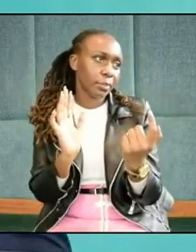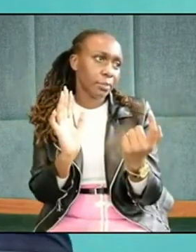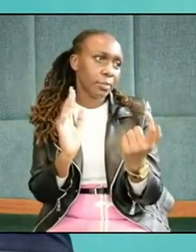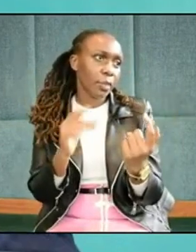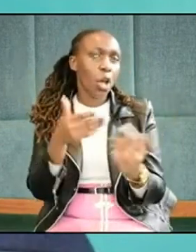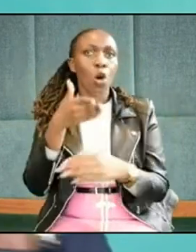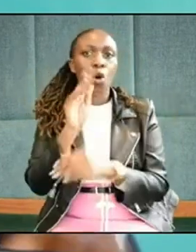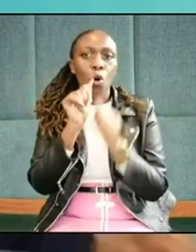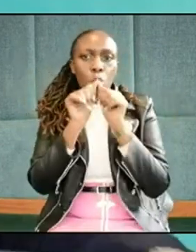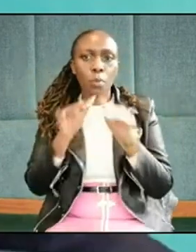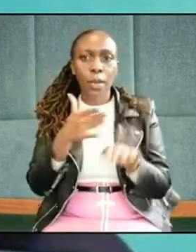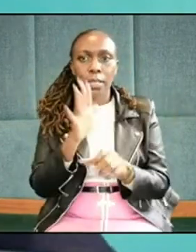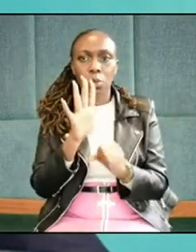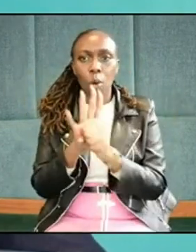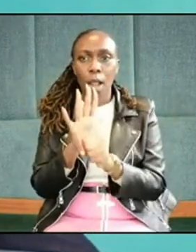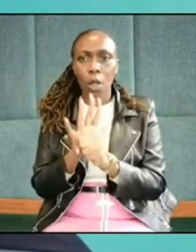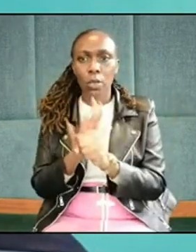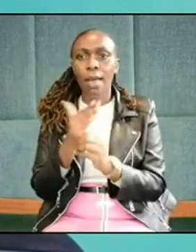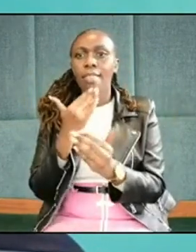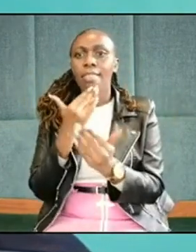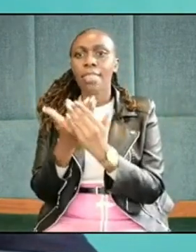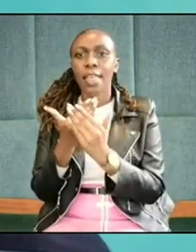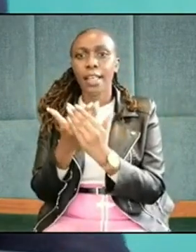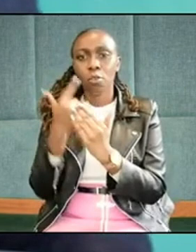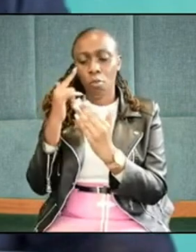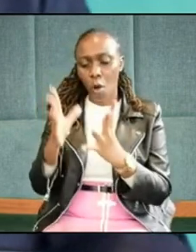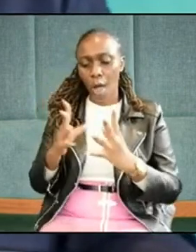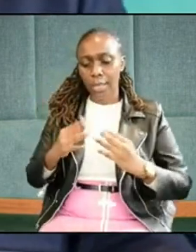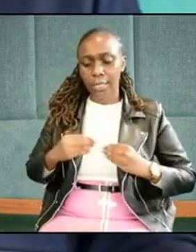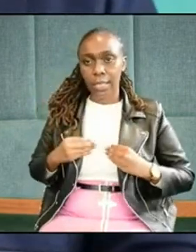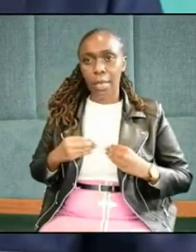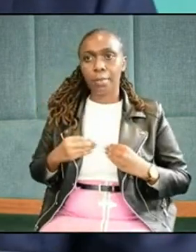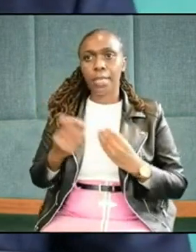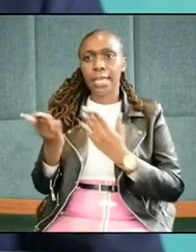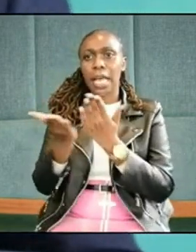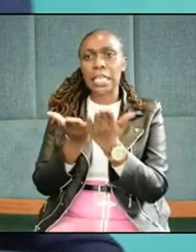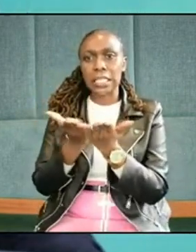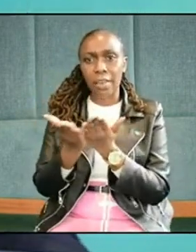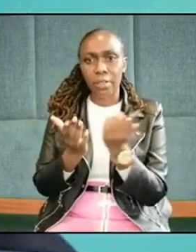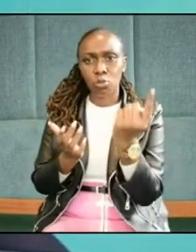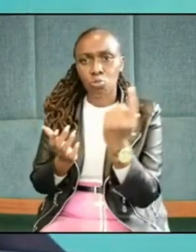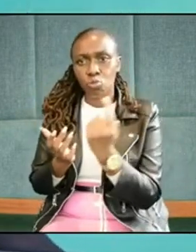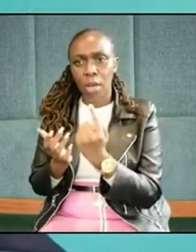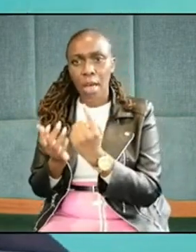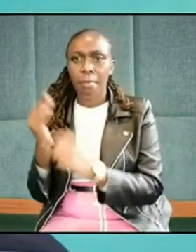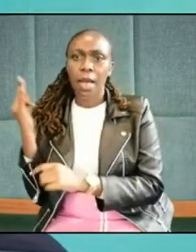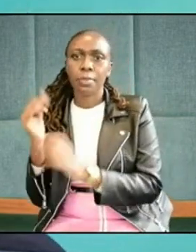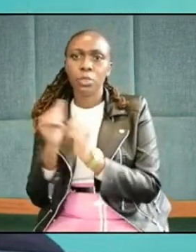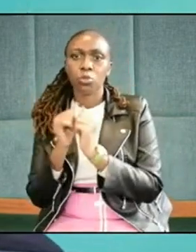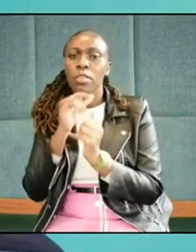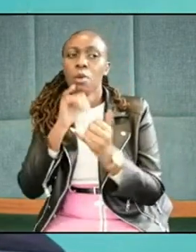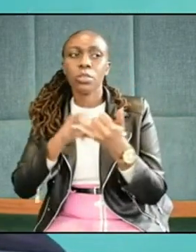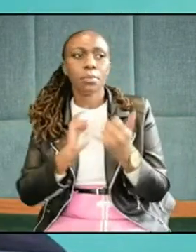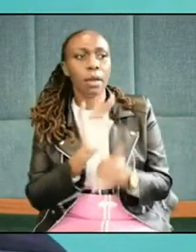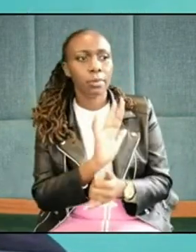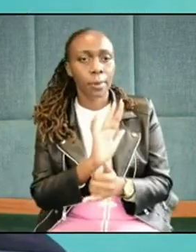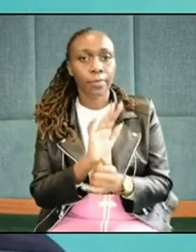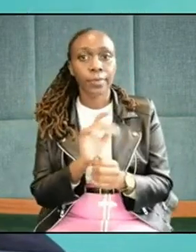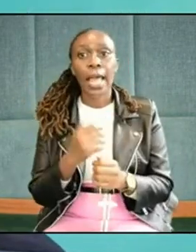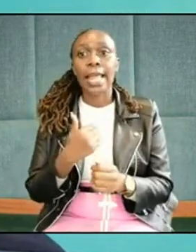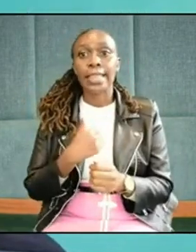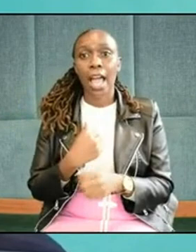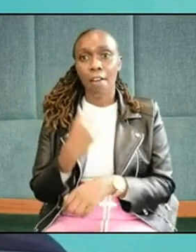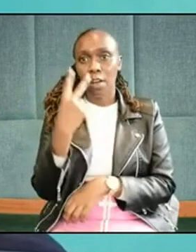bless you so much, and thank you for accepting this service to come and minister to us. They are blessed with